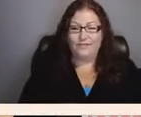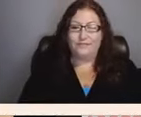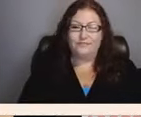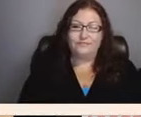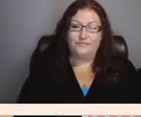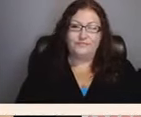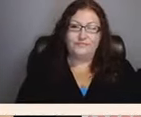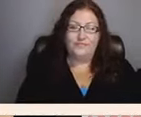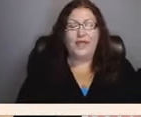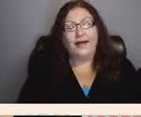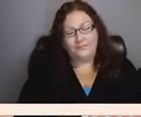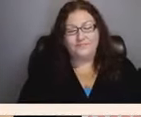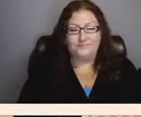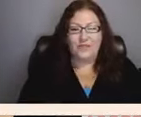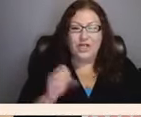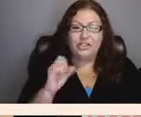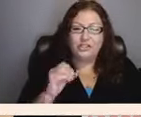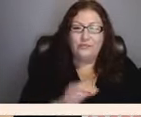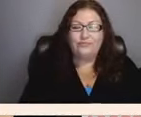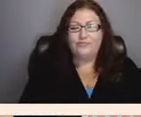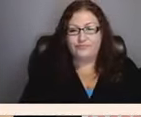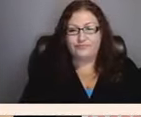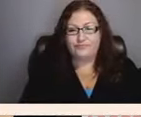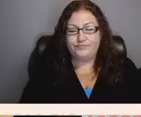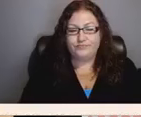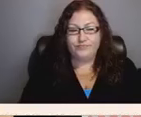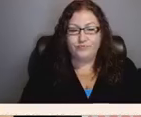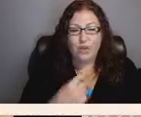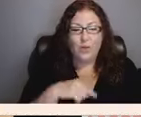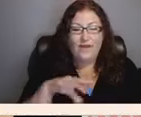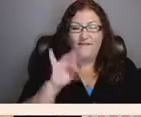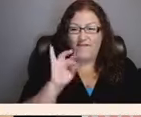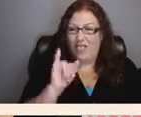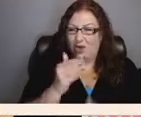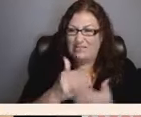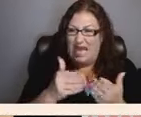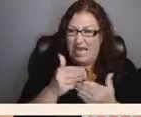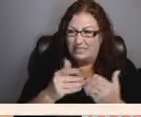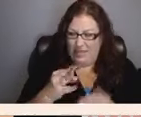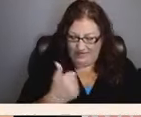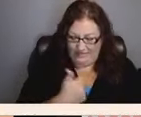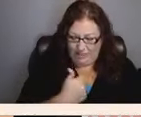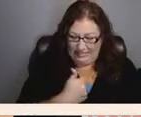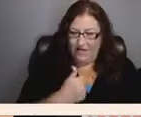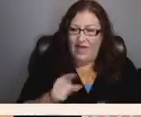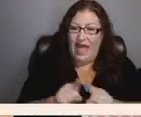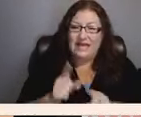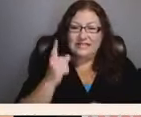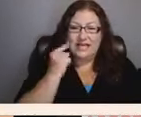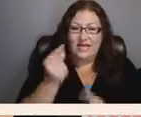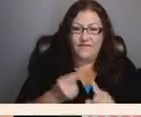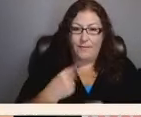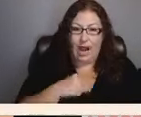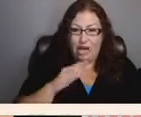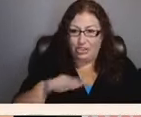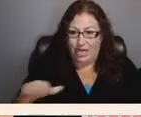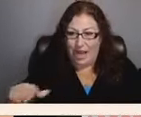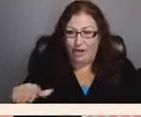Yeah. So we find these aspects of ourselves as a gift from our child and a gift